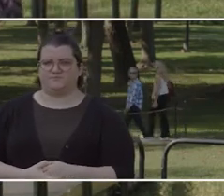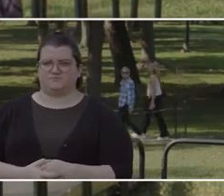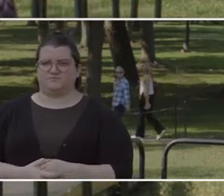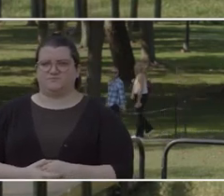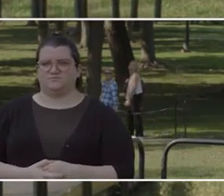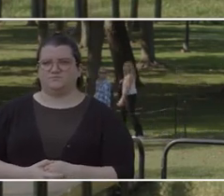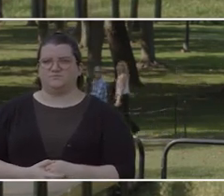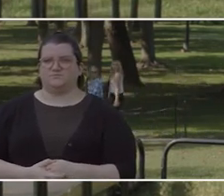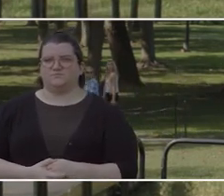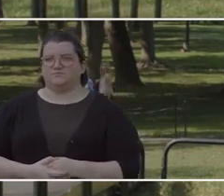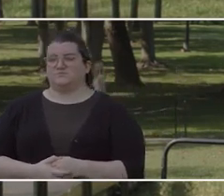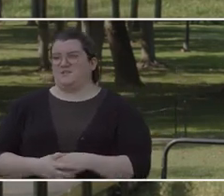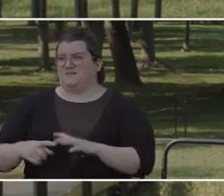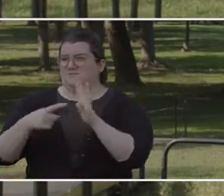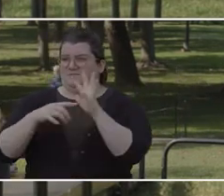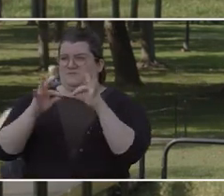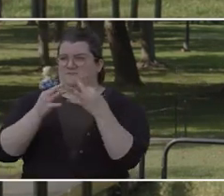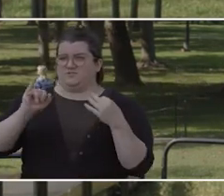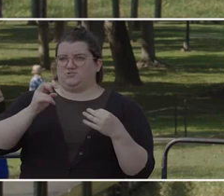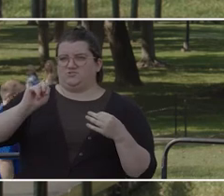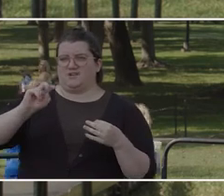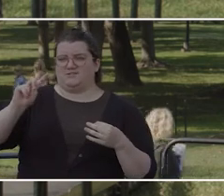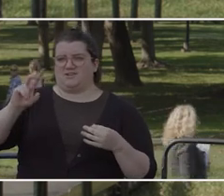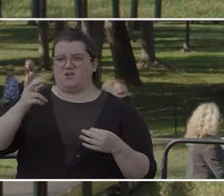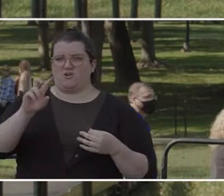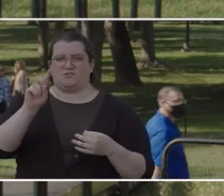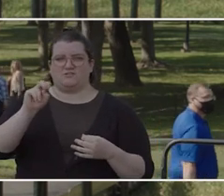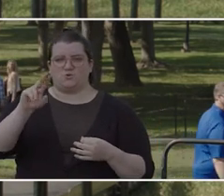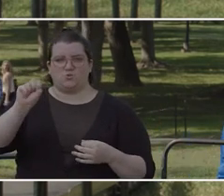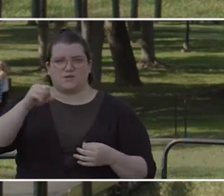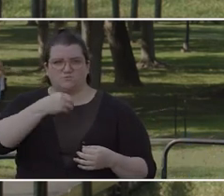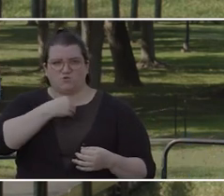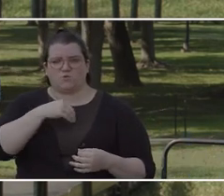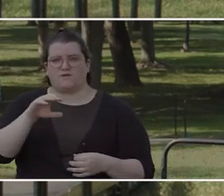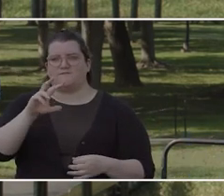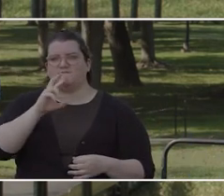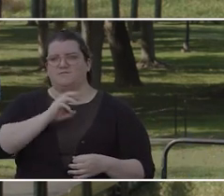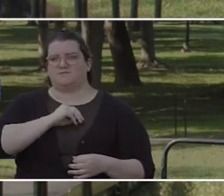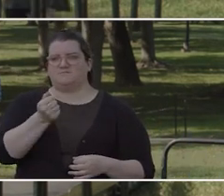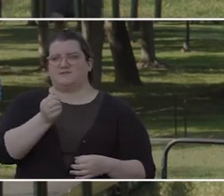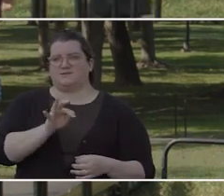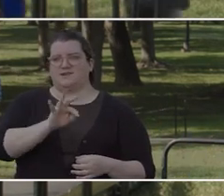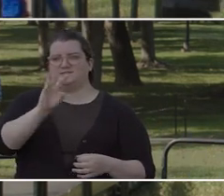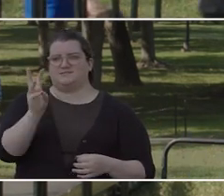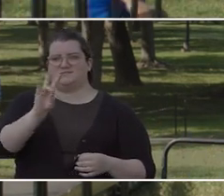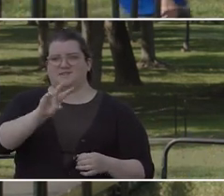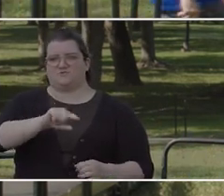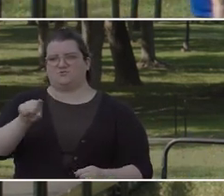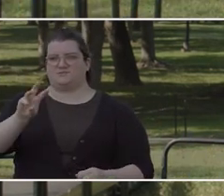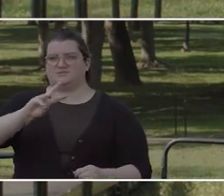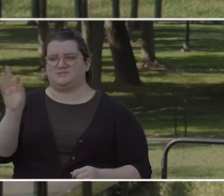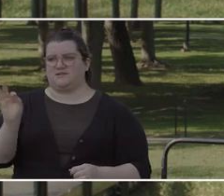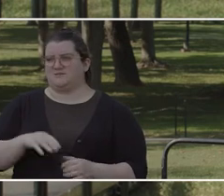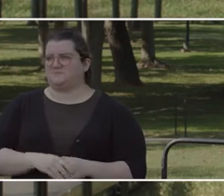On behalf of the family, John D. Hardin, U.S. Marine Corps, Vietnam, 1967 to 1969.